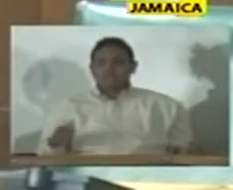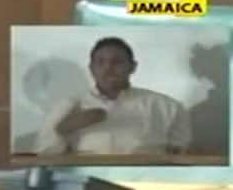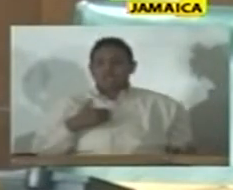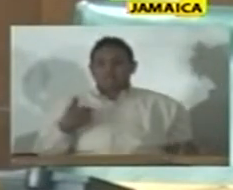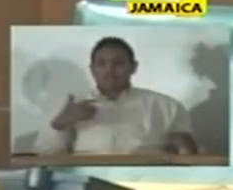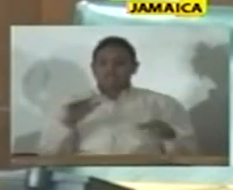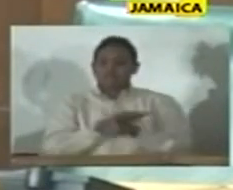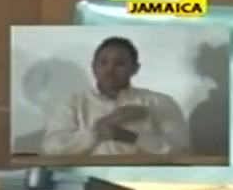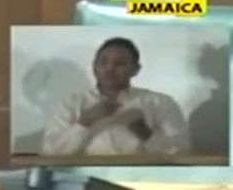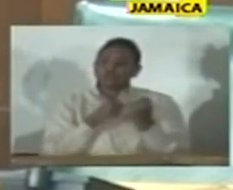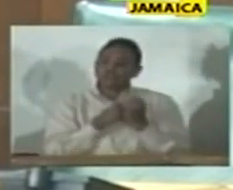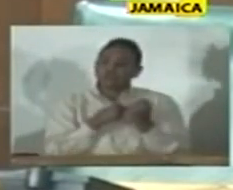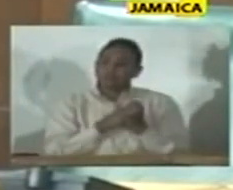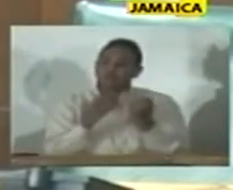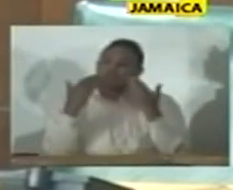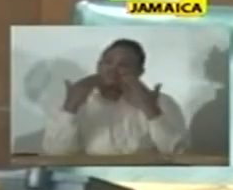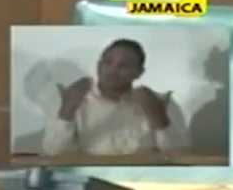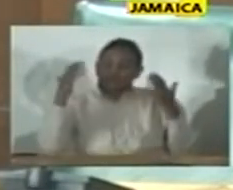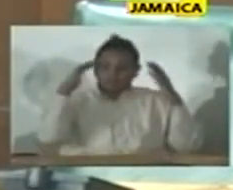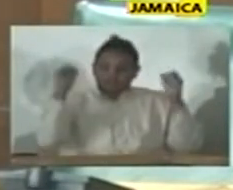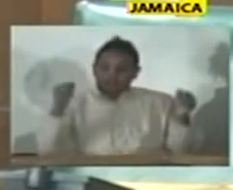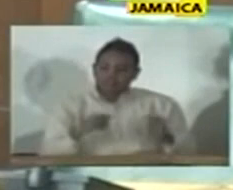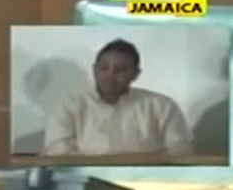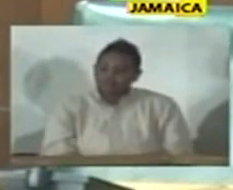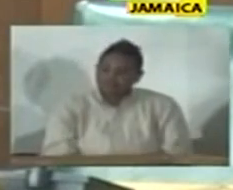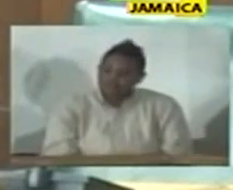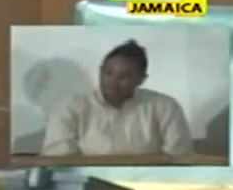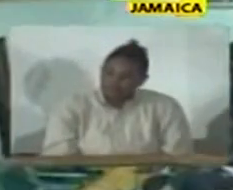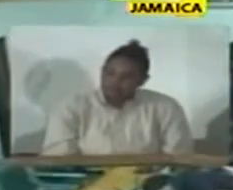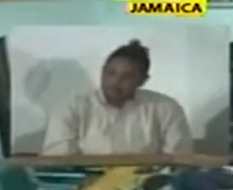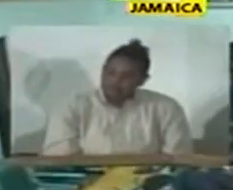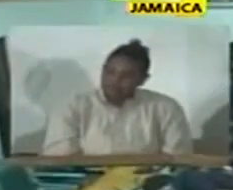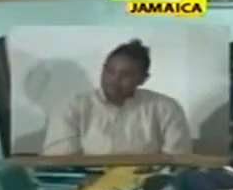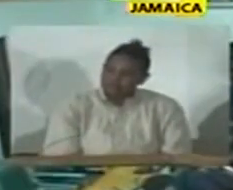full support. Thank you, Mr. President.